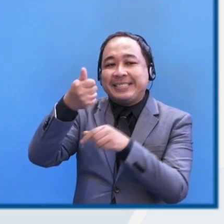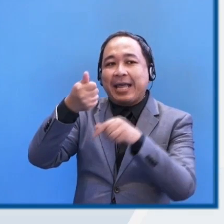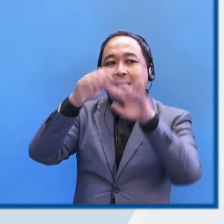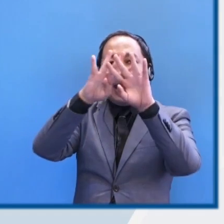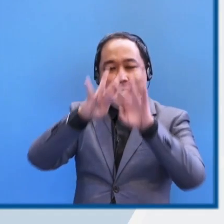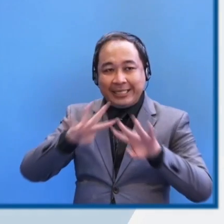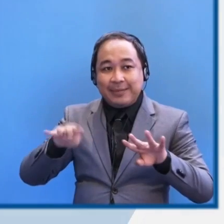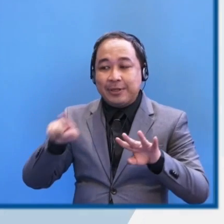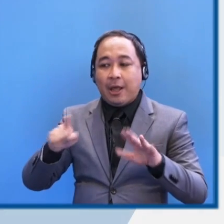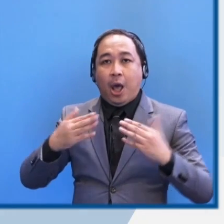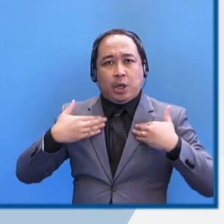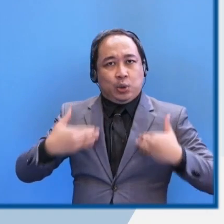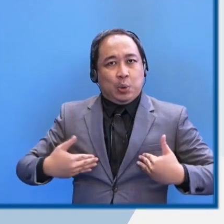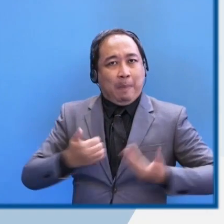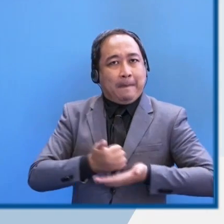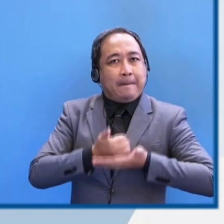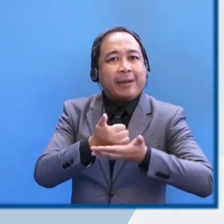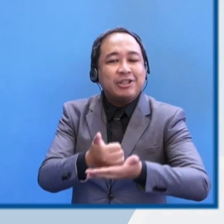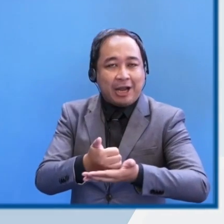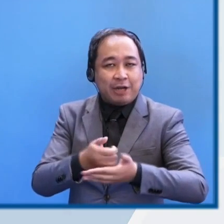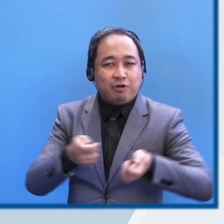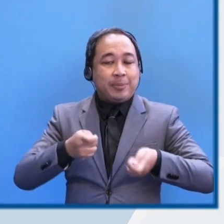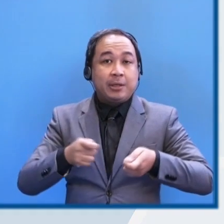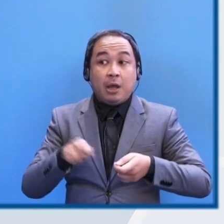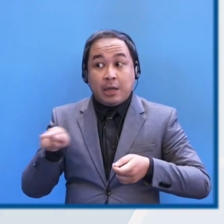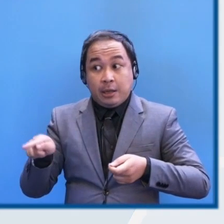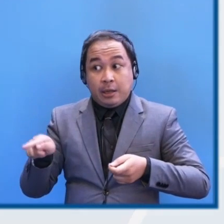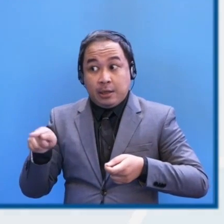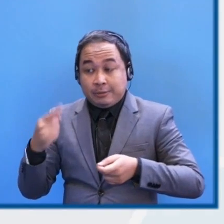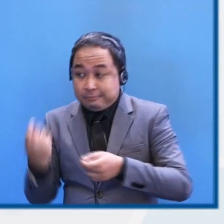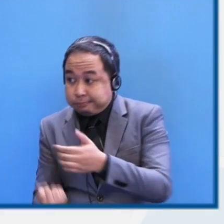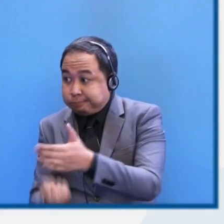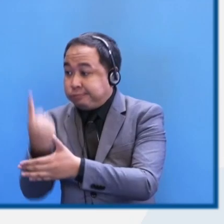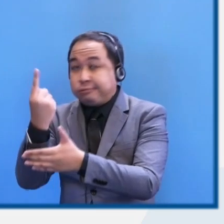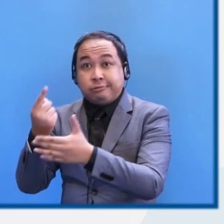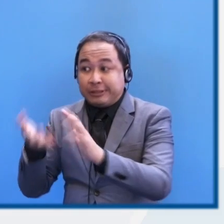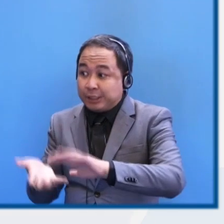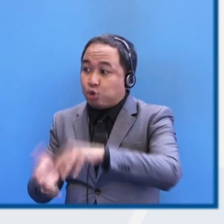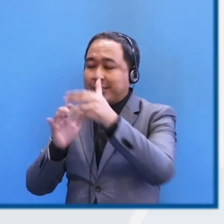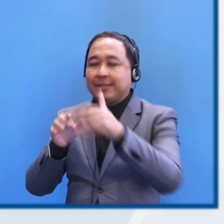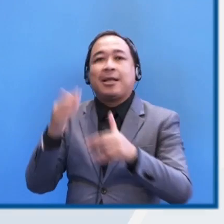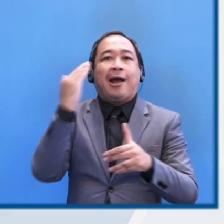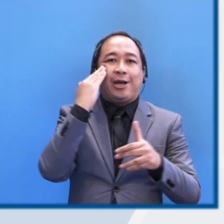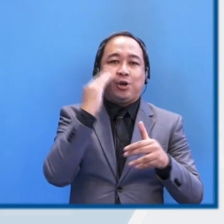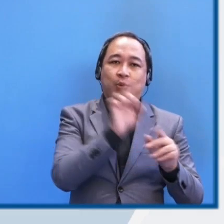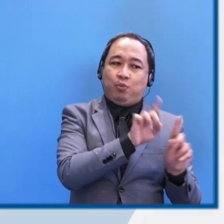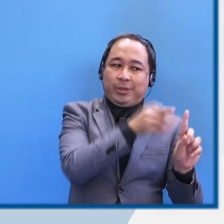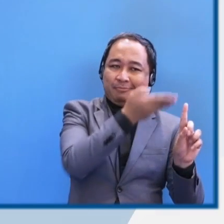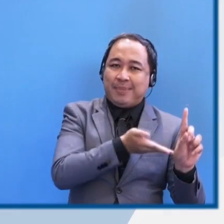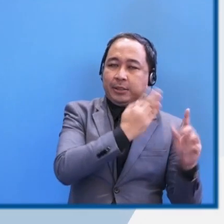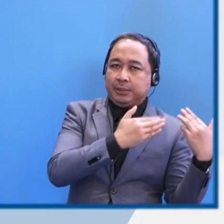Humanitarian Assistance Coordinator in the event of major disasters and crises. The ASEAN Committee on Disaster Management,